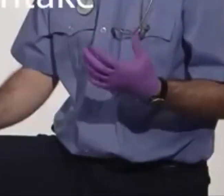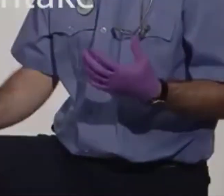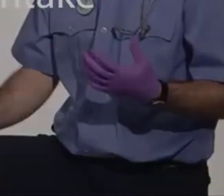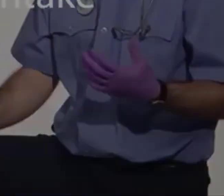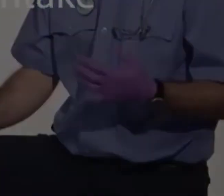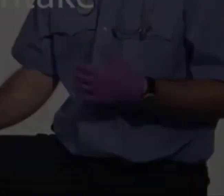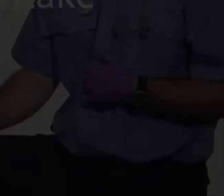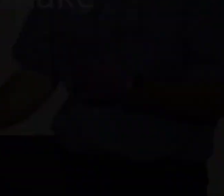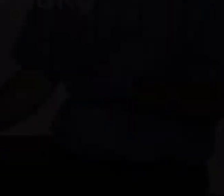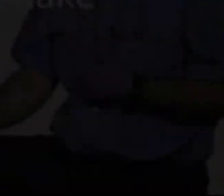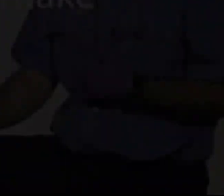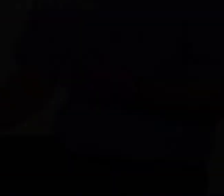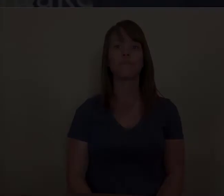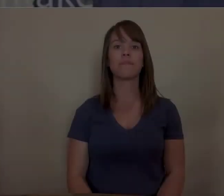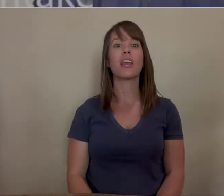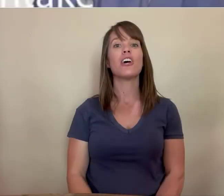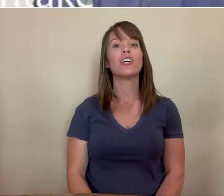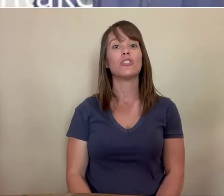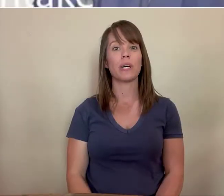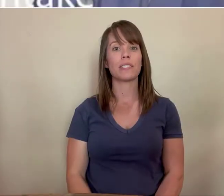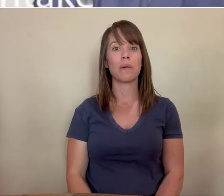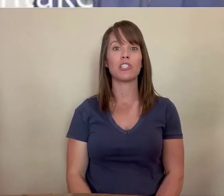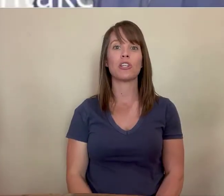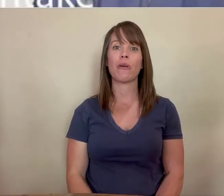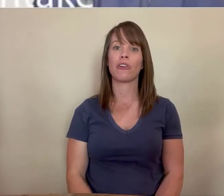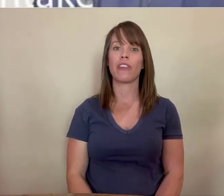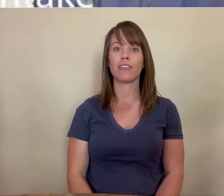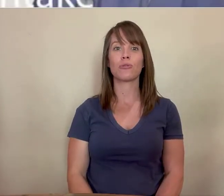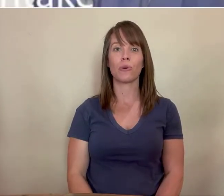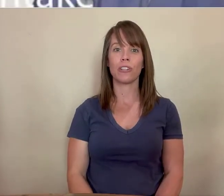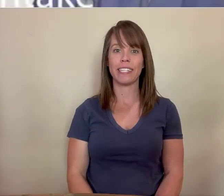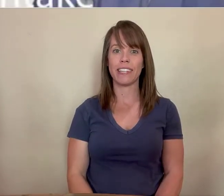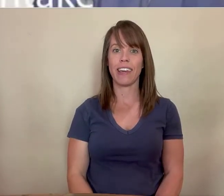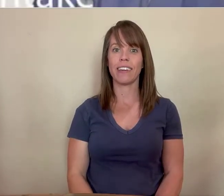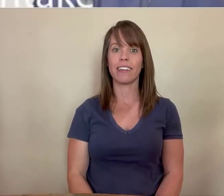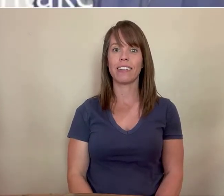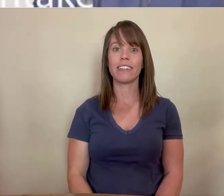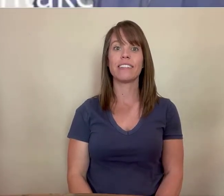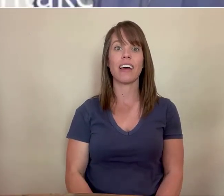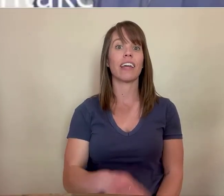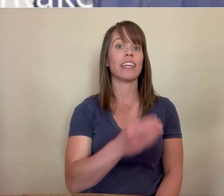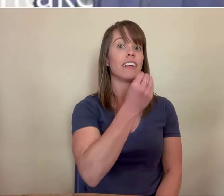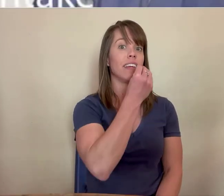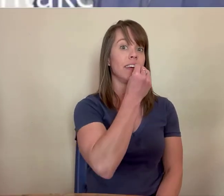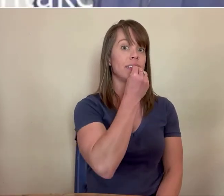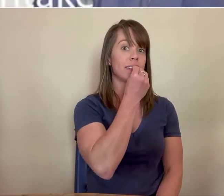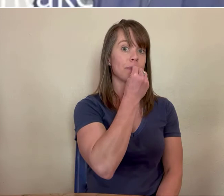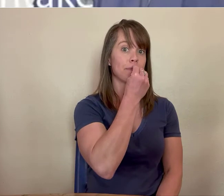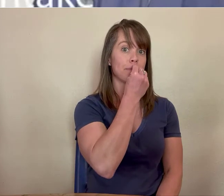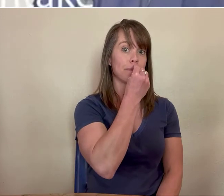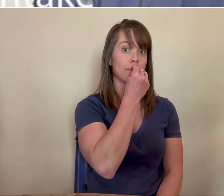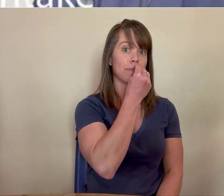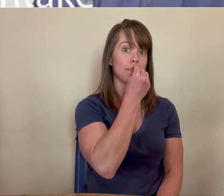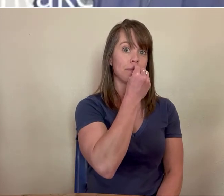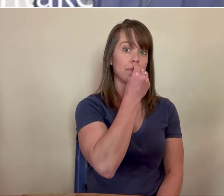food, last oral intake? To ask a patient about their last oral intake, sign